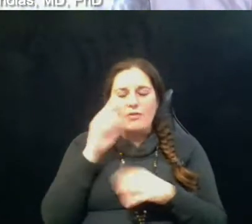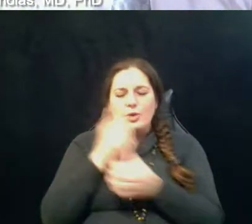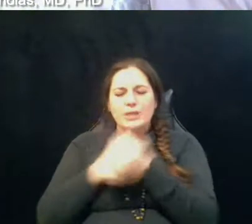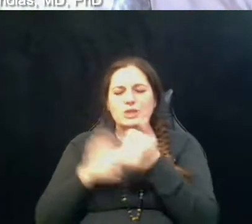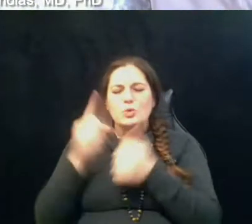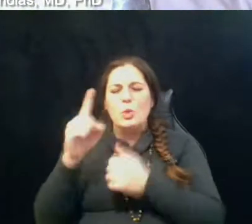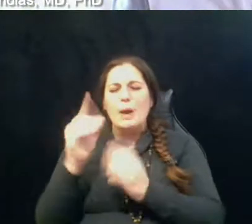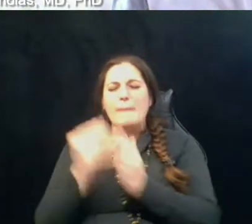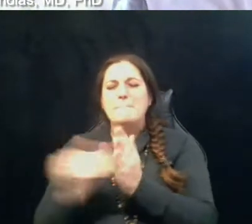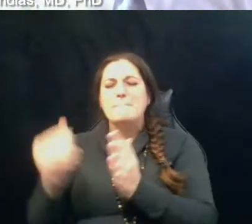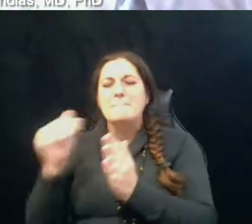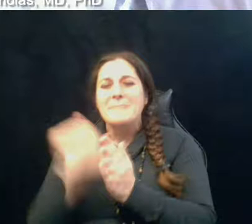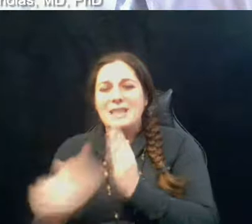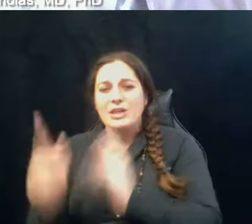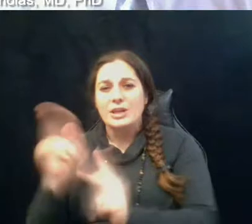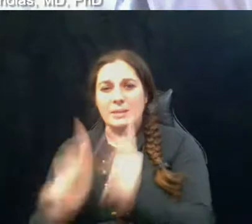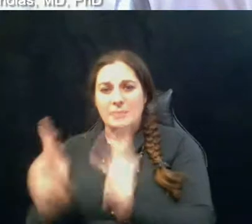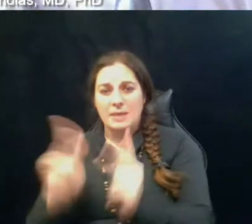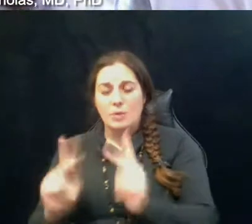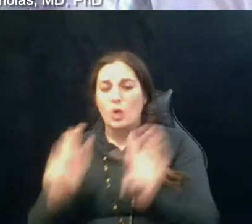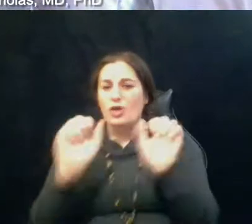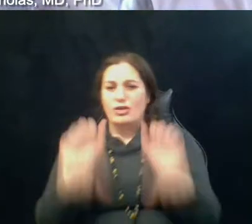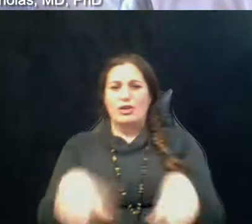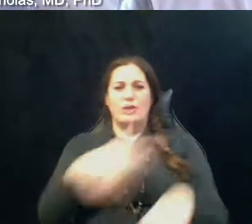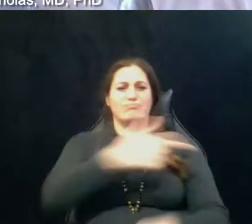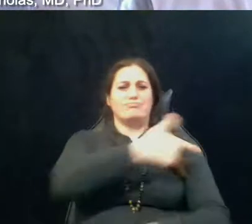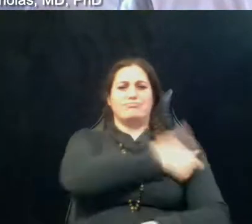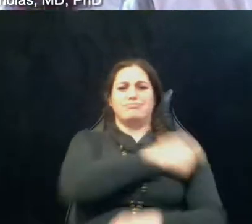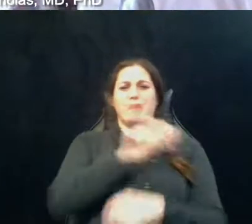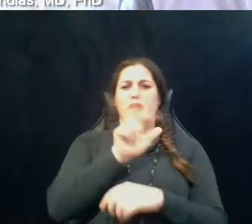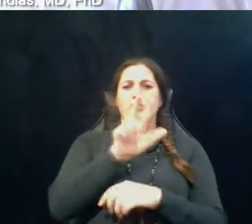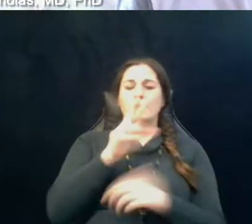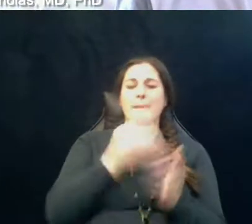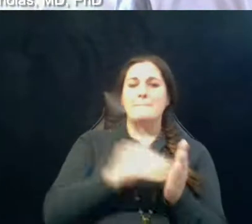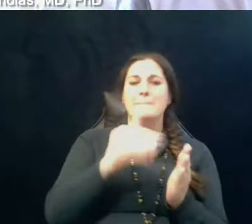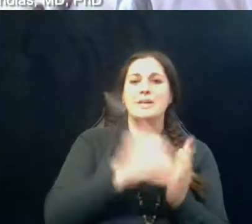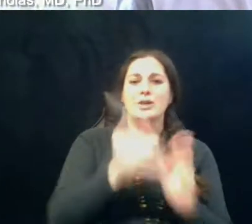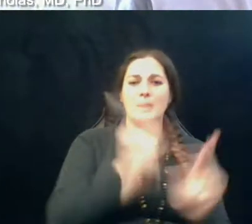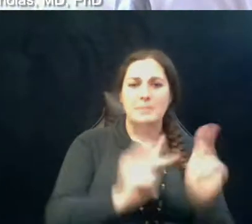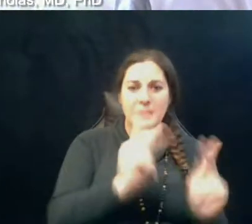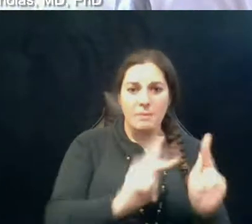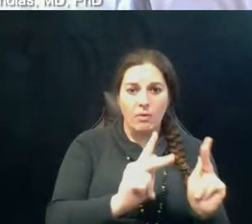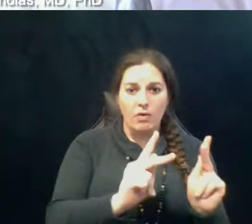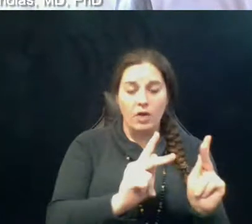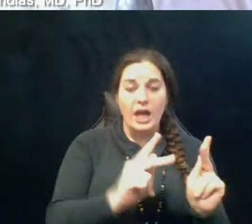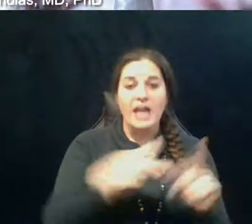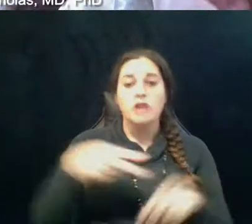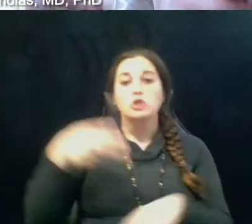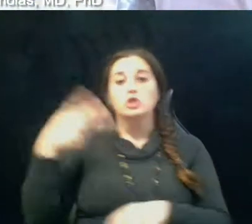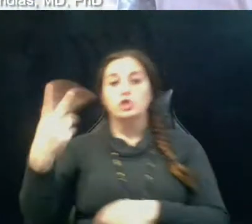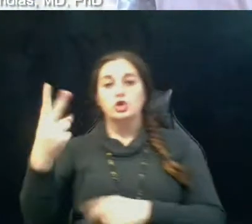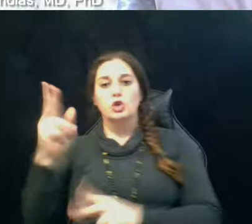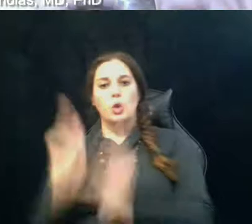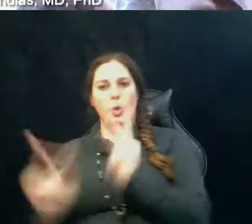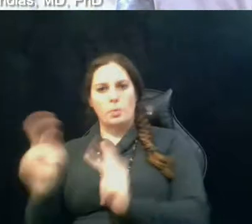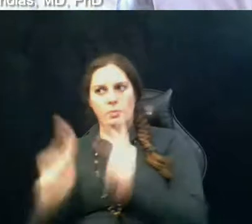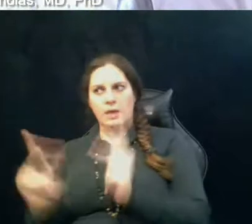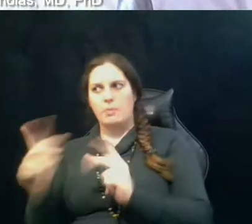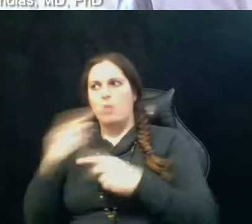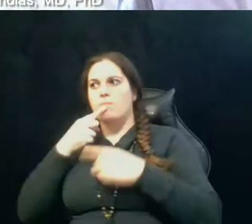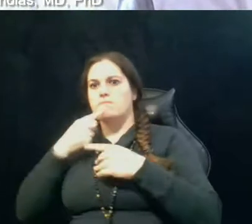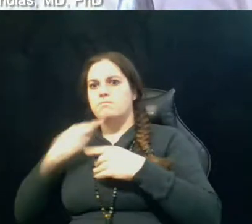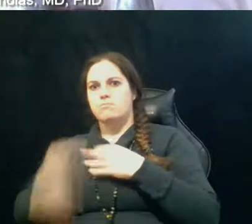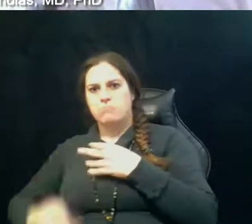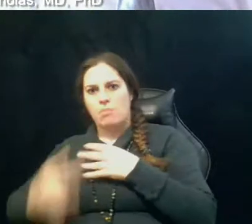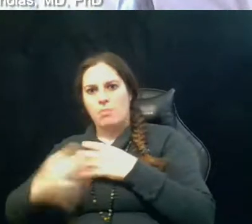vaccinate 3 million people and only two folks would have this pop up. For us to be able to